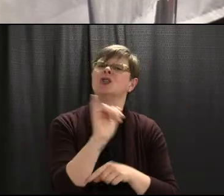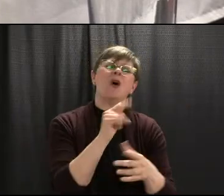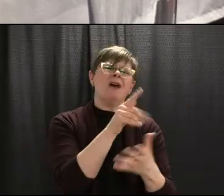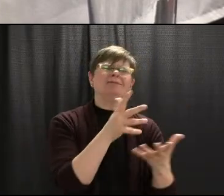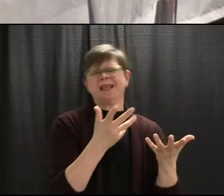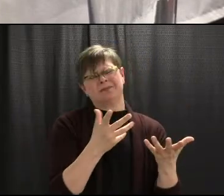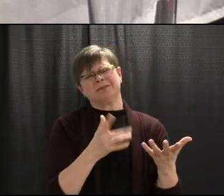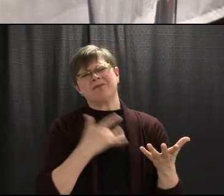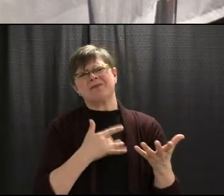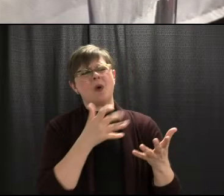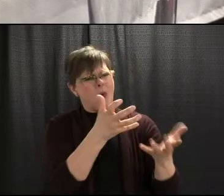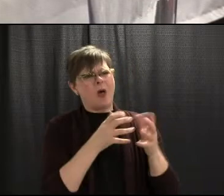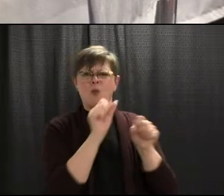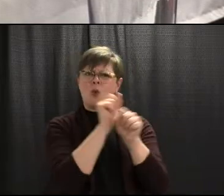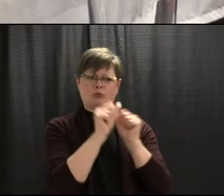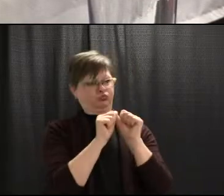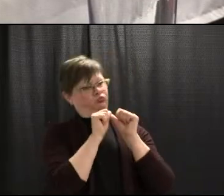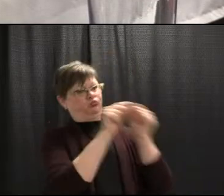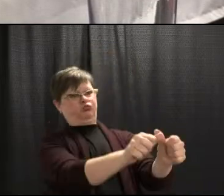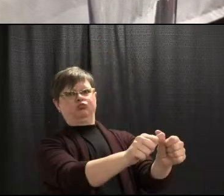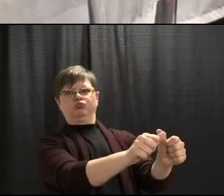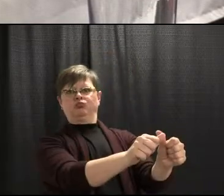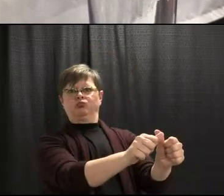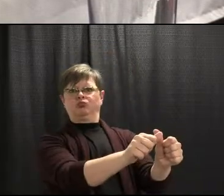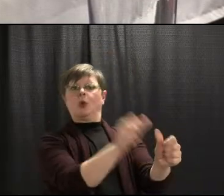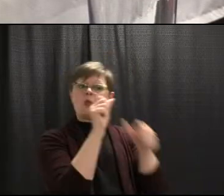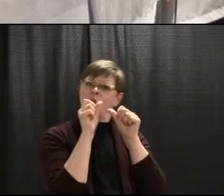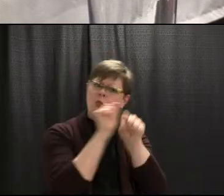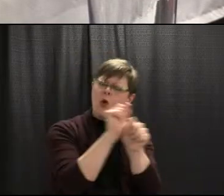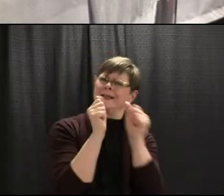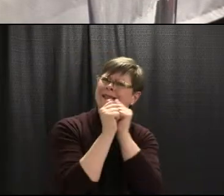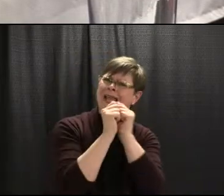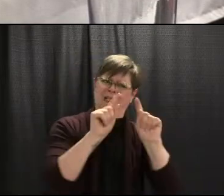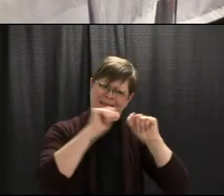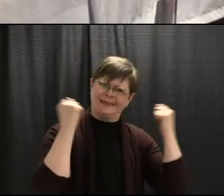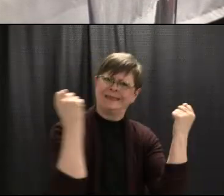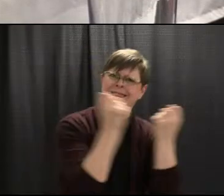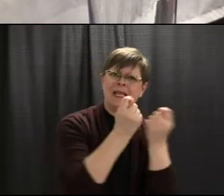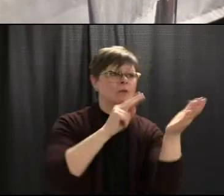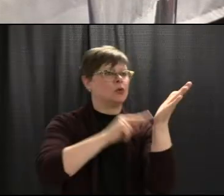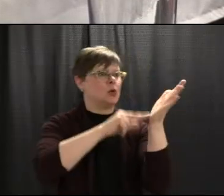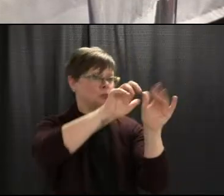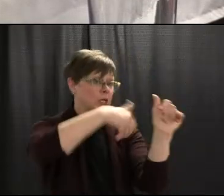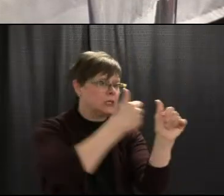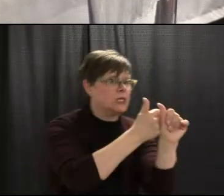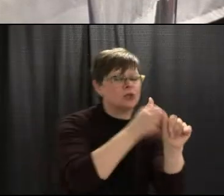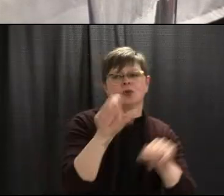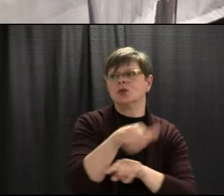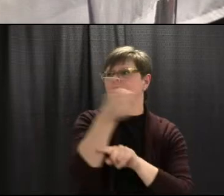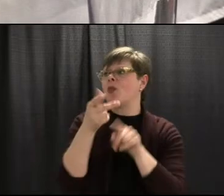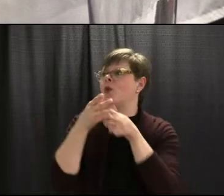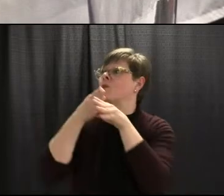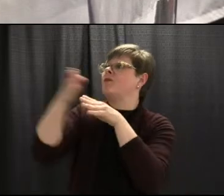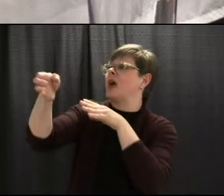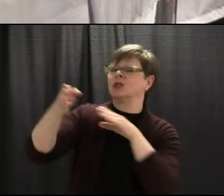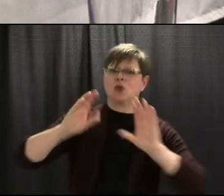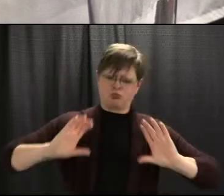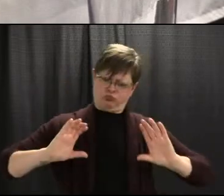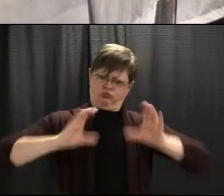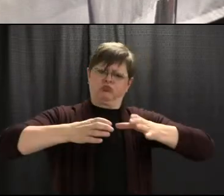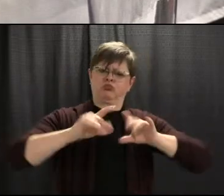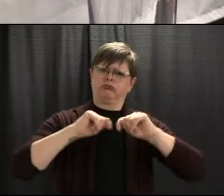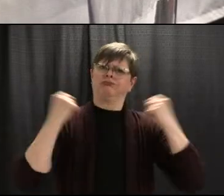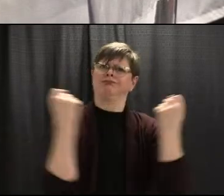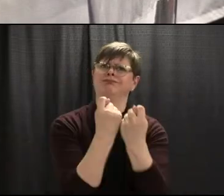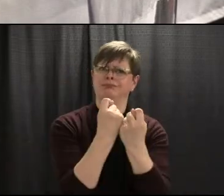teams and to work with nurse practitioners and nurses and other allied health professionals and integrate with care